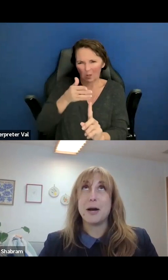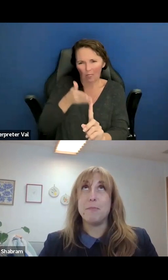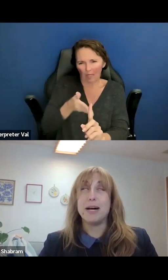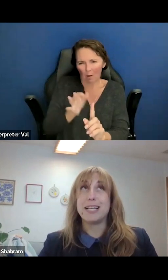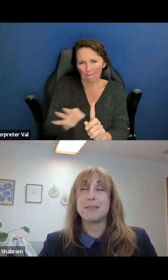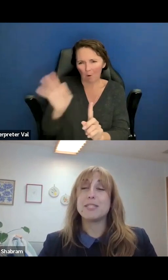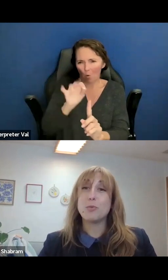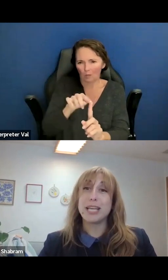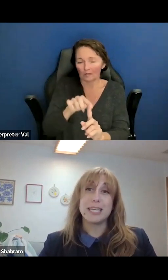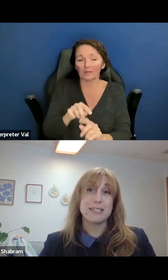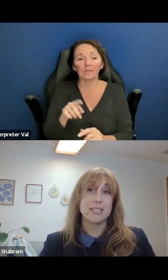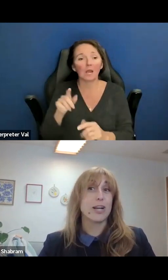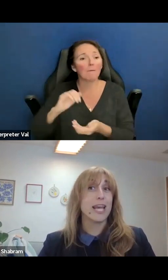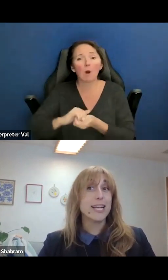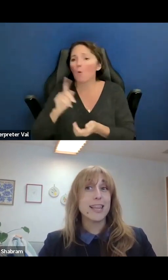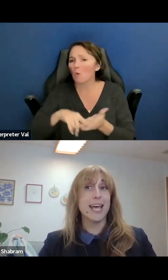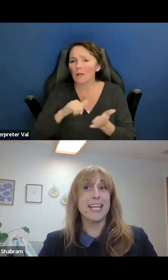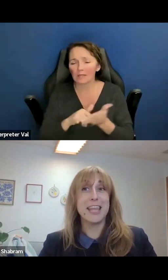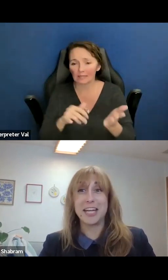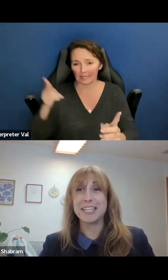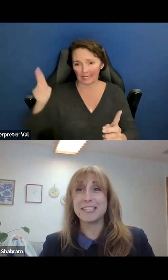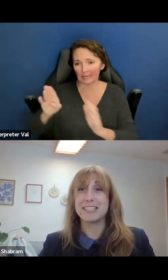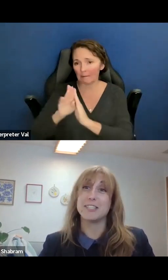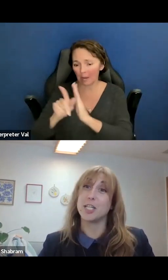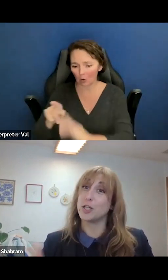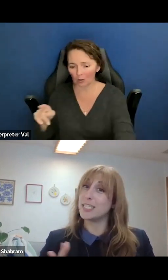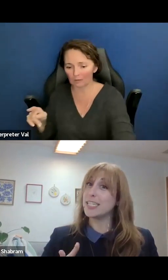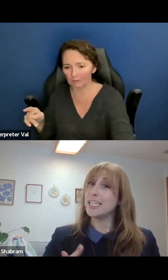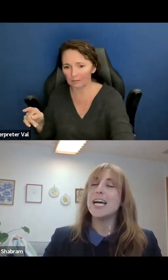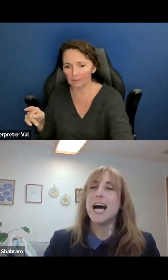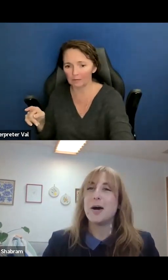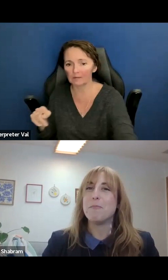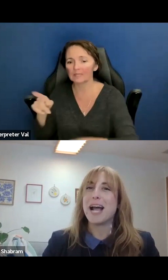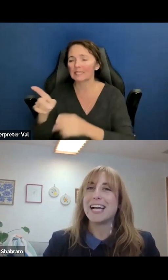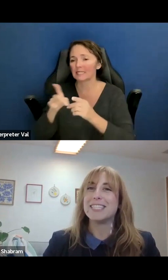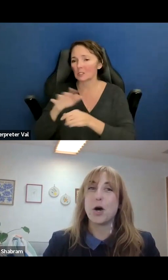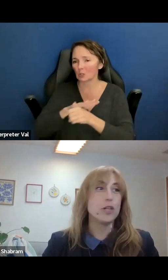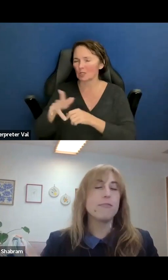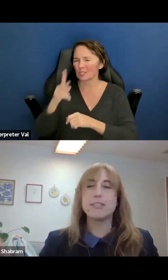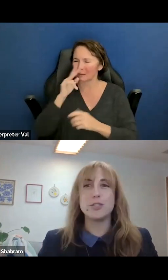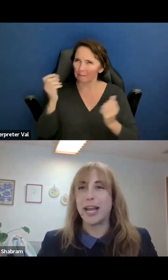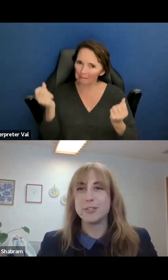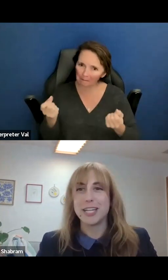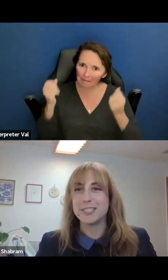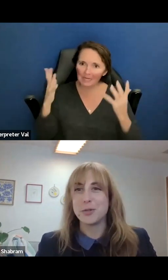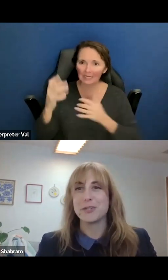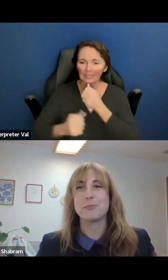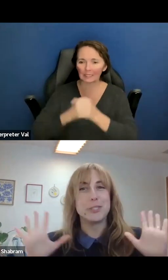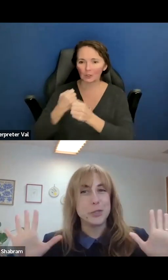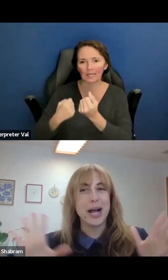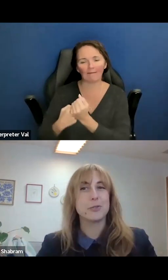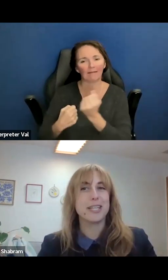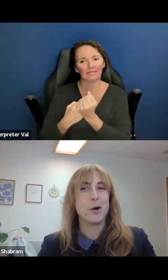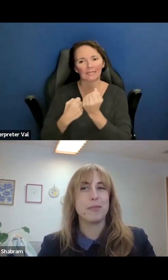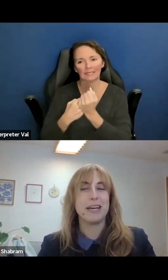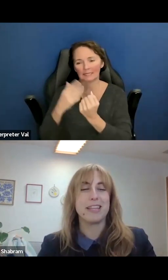is more like lessons learning than it is lessons learned. And all of this could change in 2 years, but I